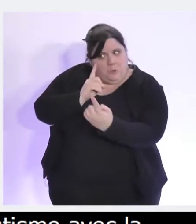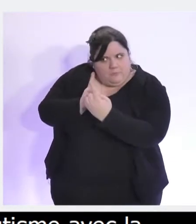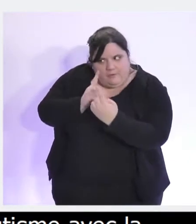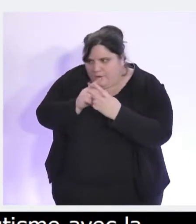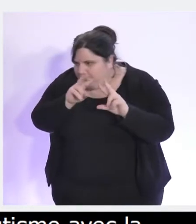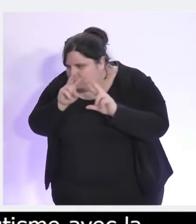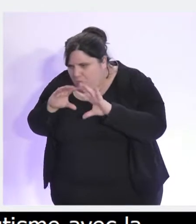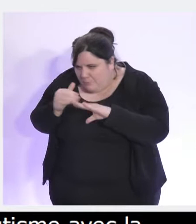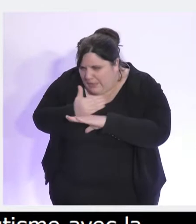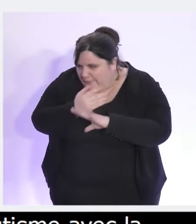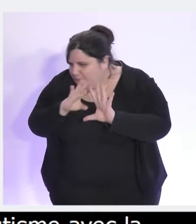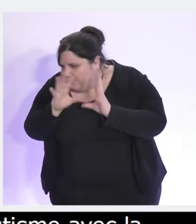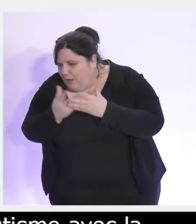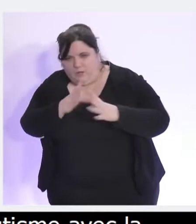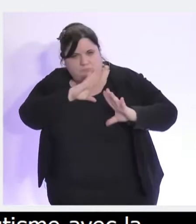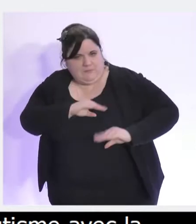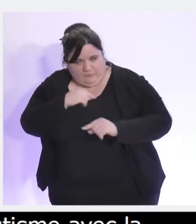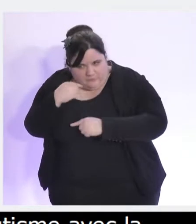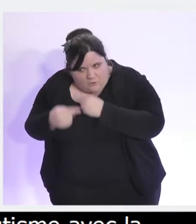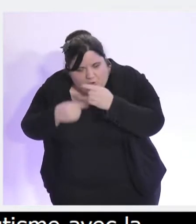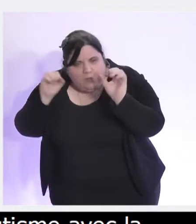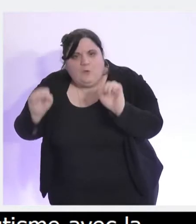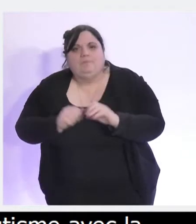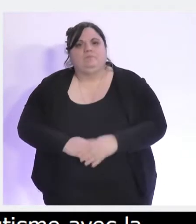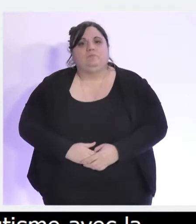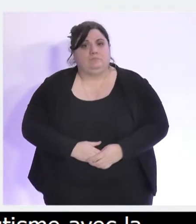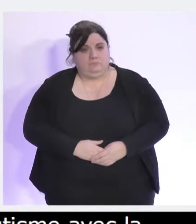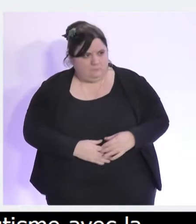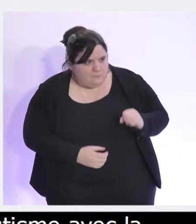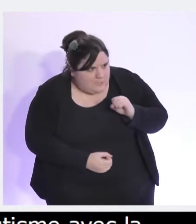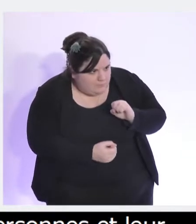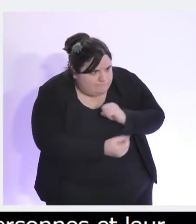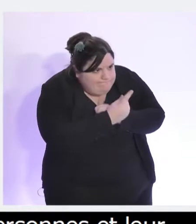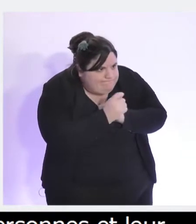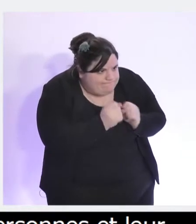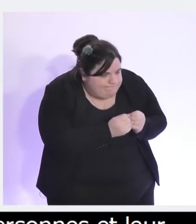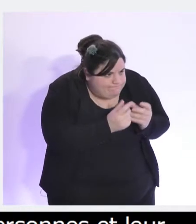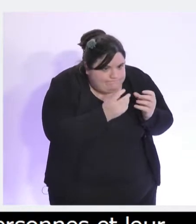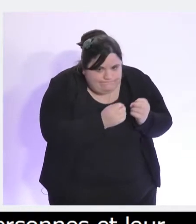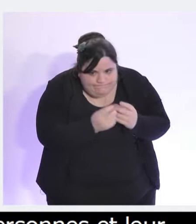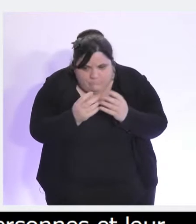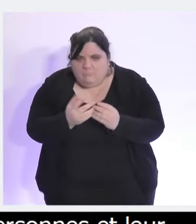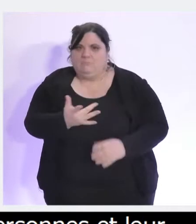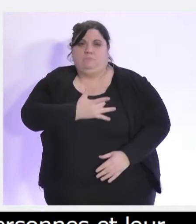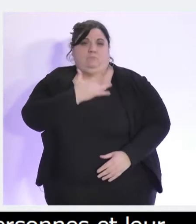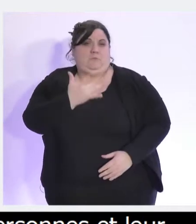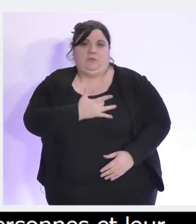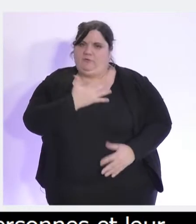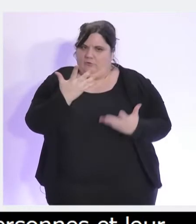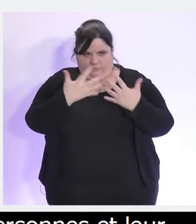and involve them in the clinical trials. Many initiatives already exist and show the true interest of